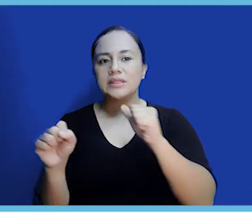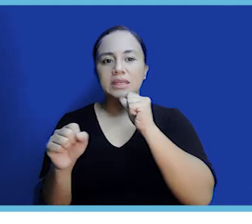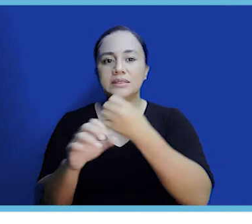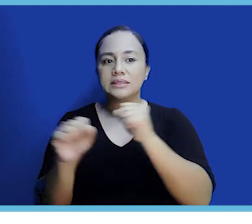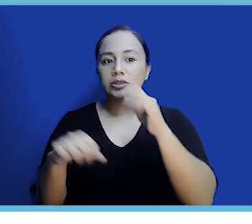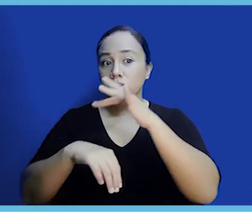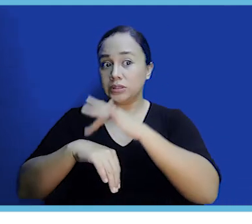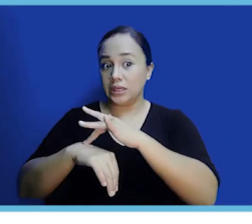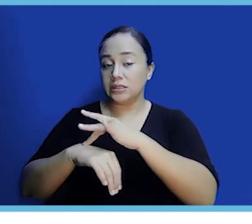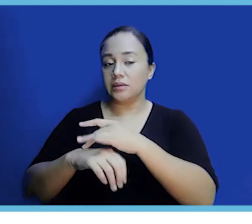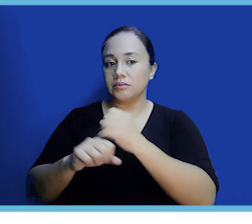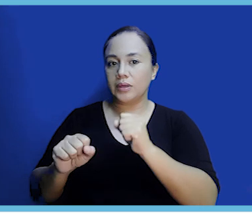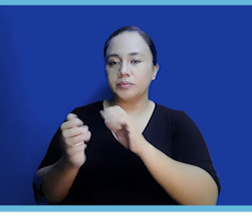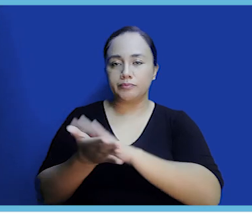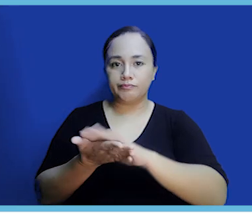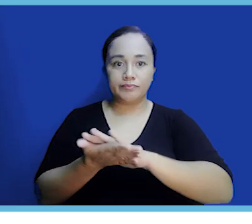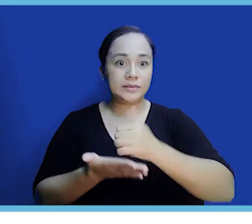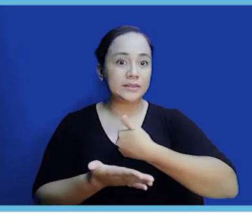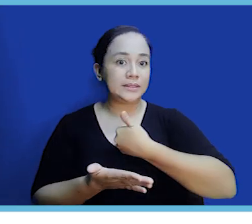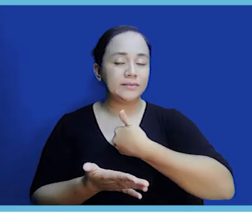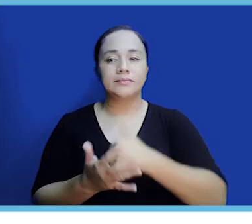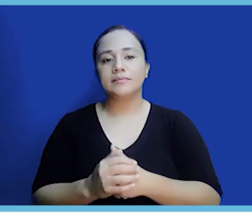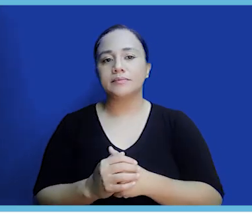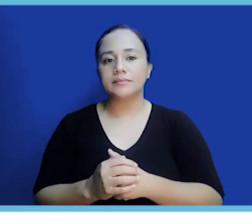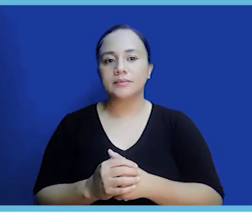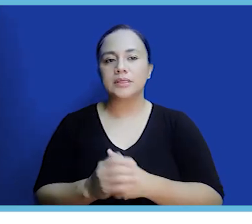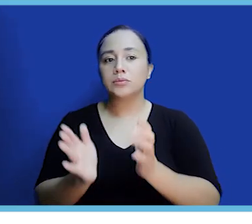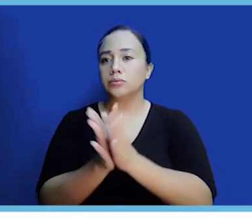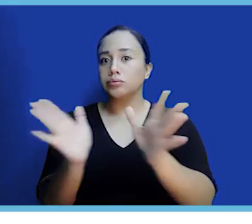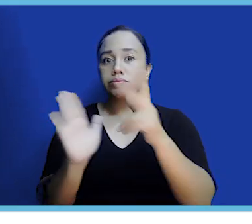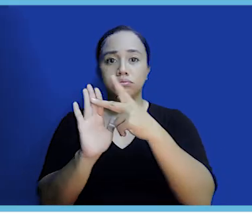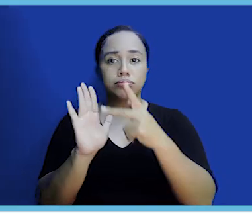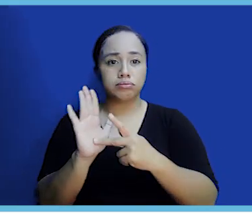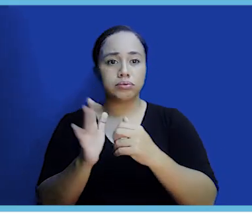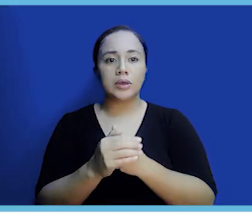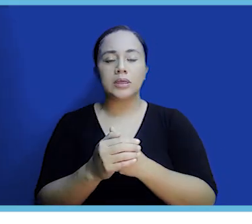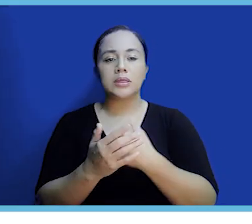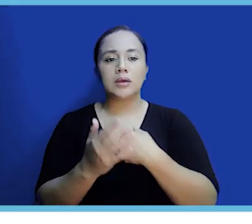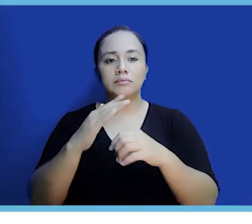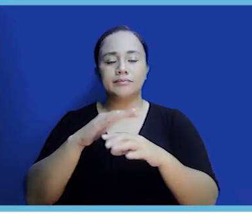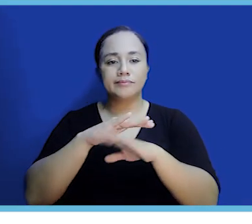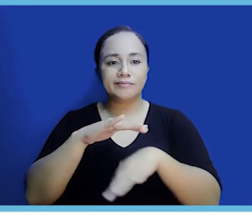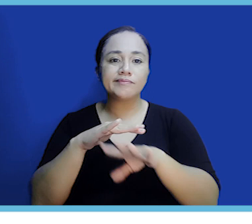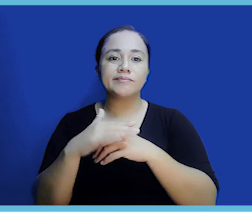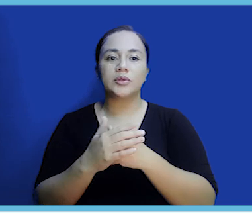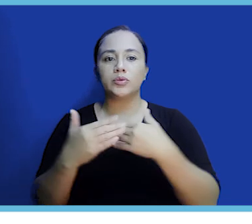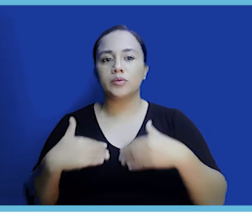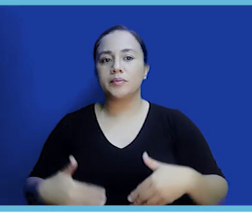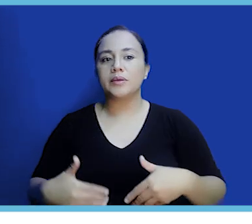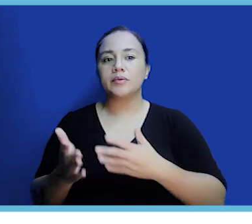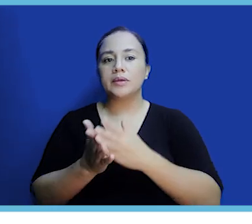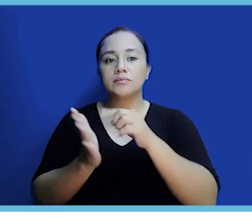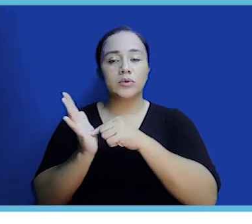children about safe and unsafe touch and proper hygiene. The general principles are the foundation of